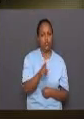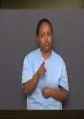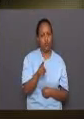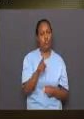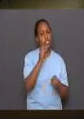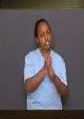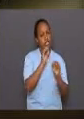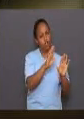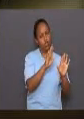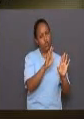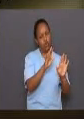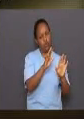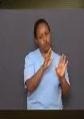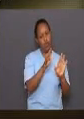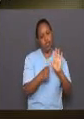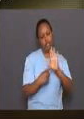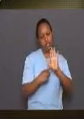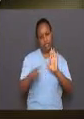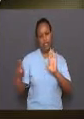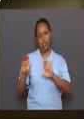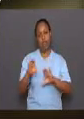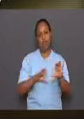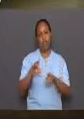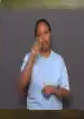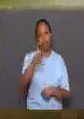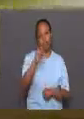their affairs in a transparent way.